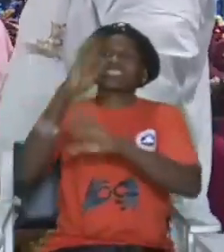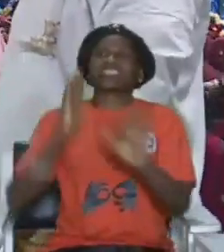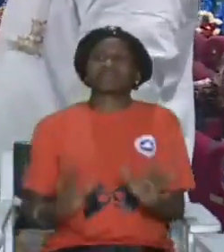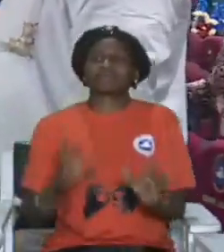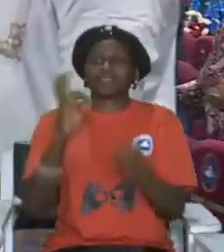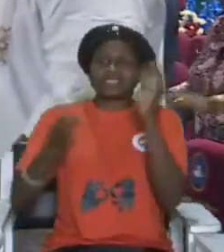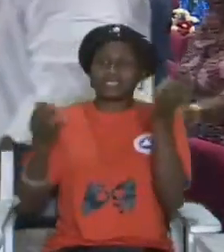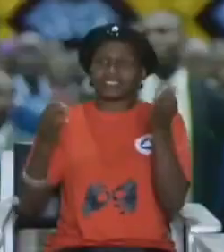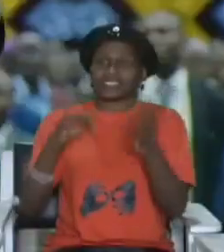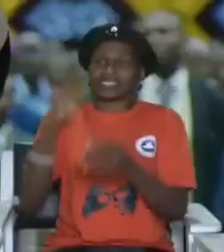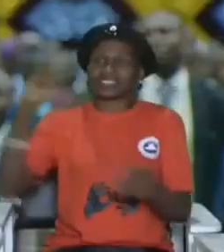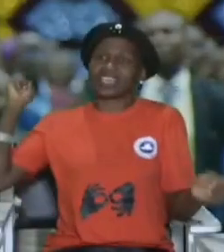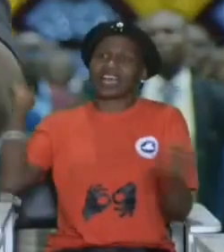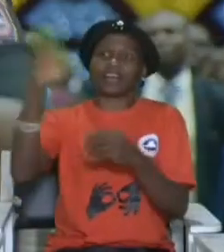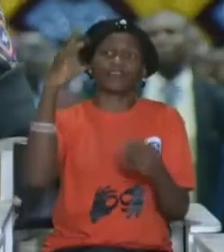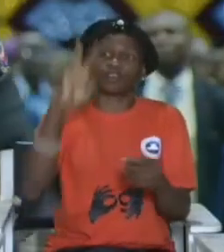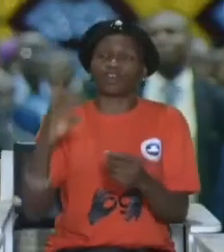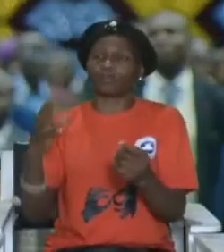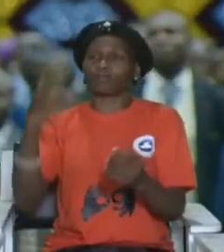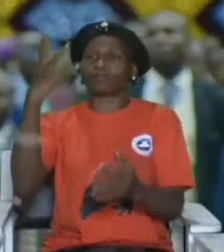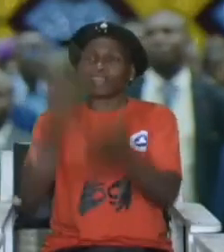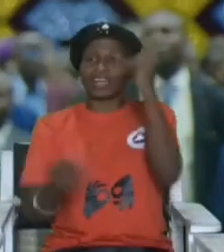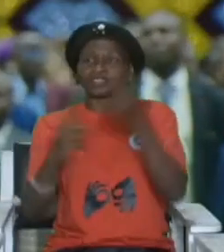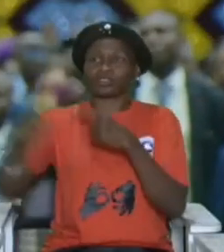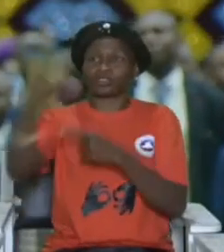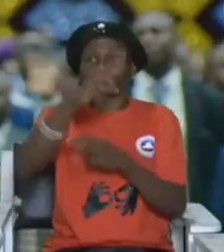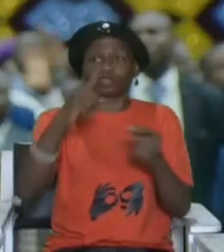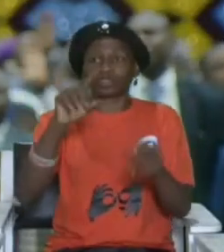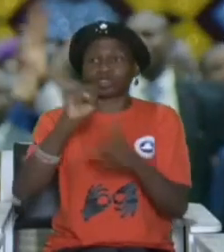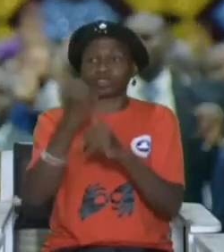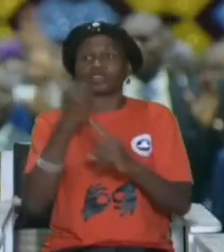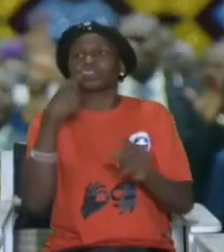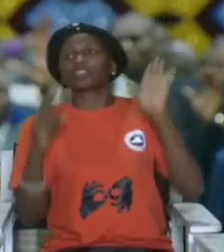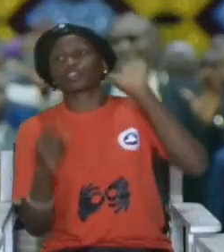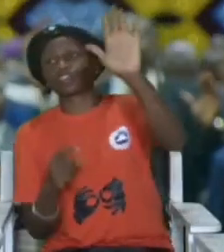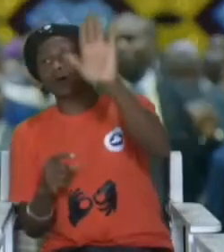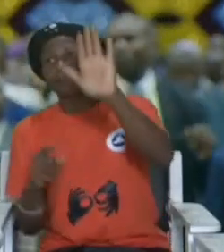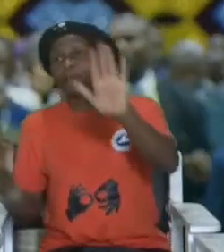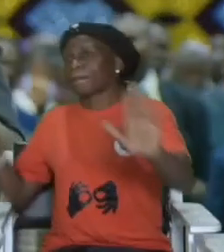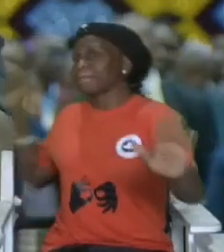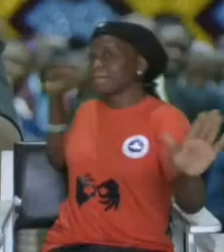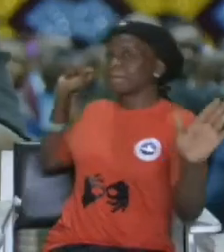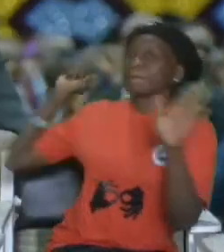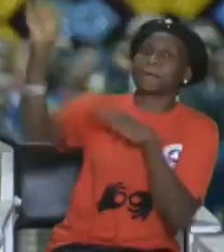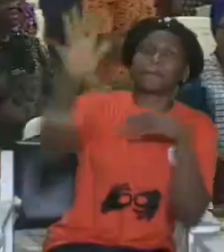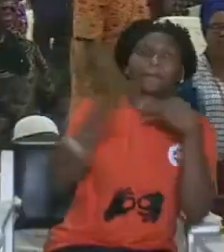He sends the arrow of lack into your situation, you will say.